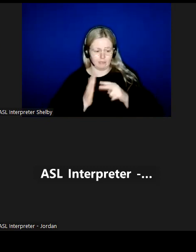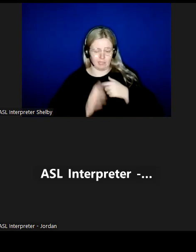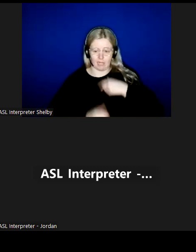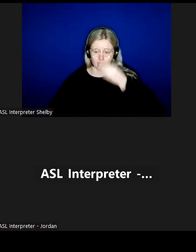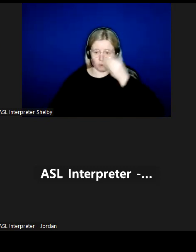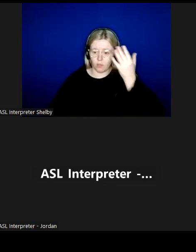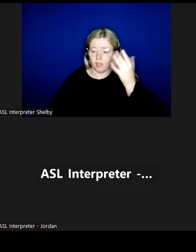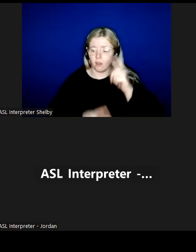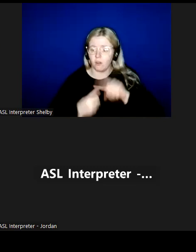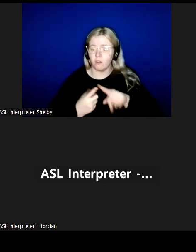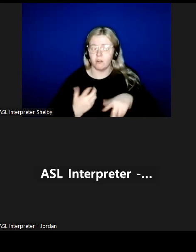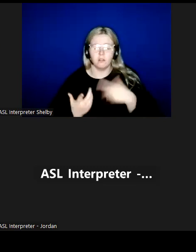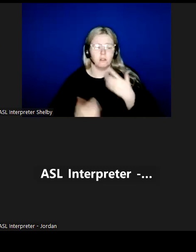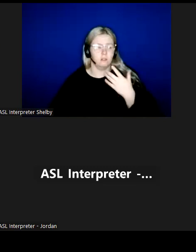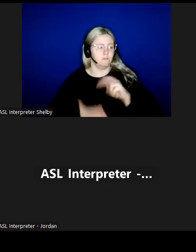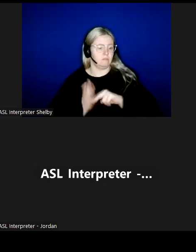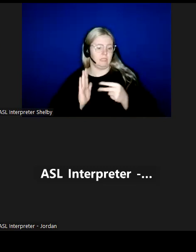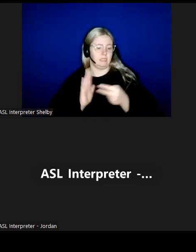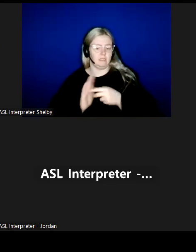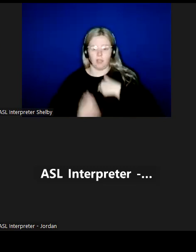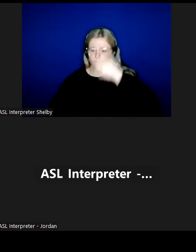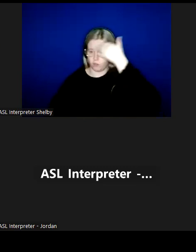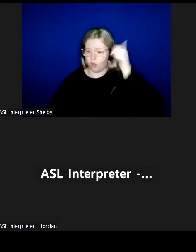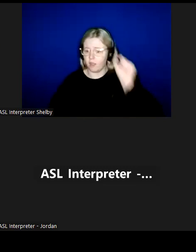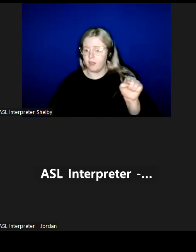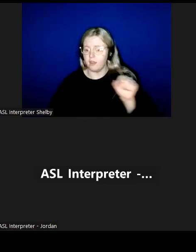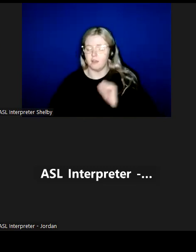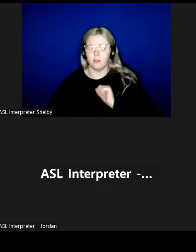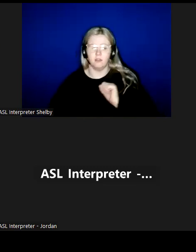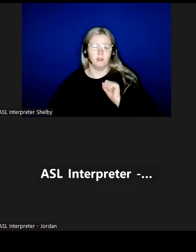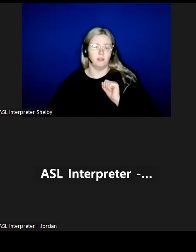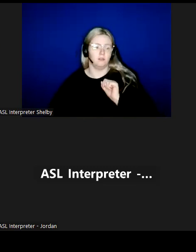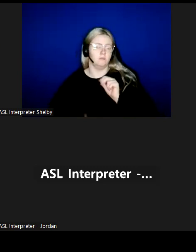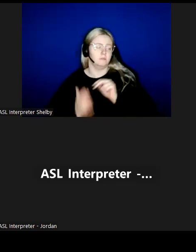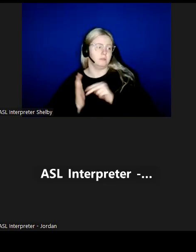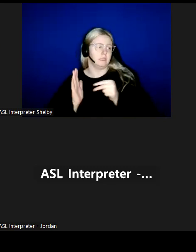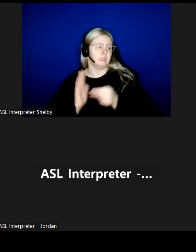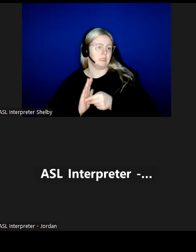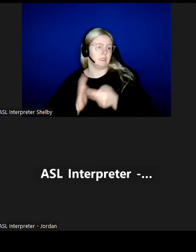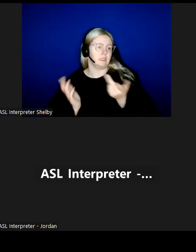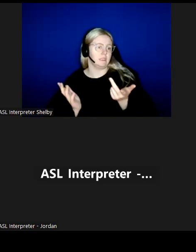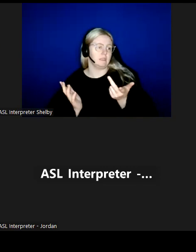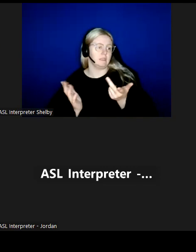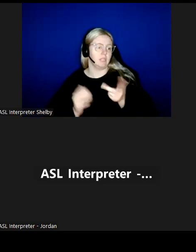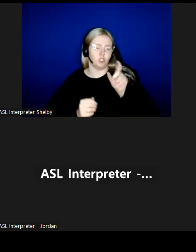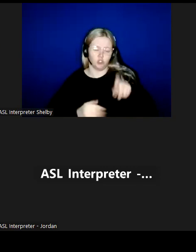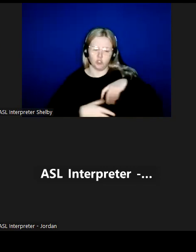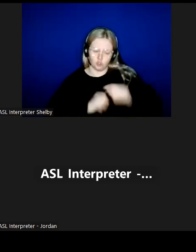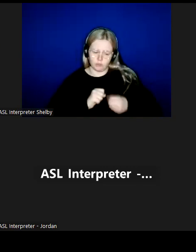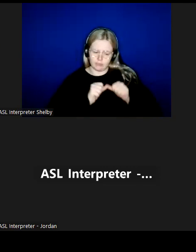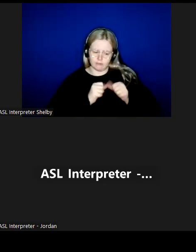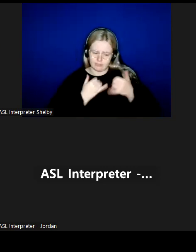loved one anymore? Does that mean I've forgotten them? Does that mean, I should be grieving